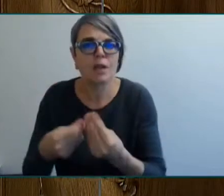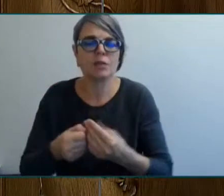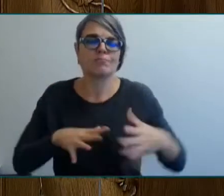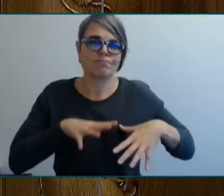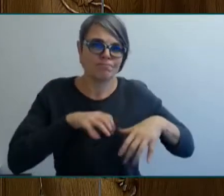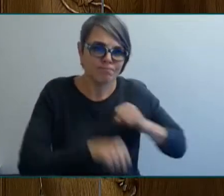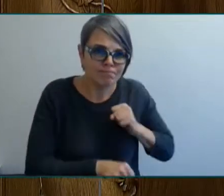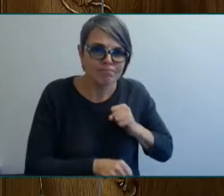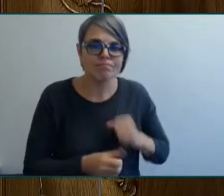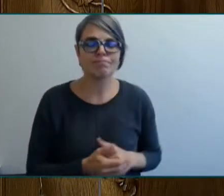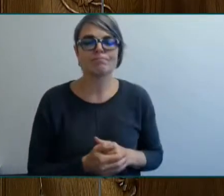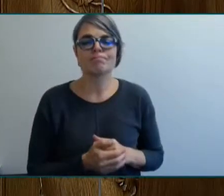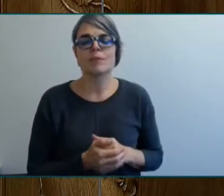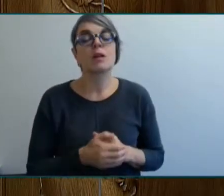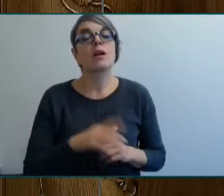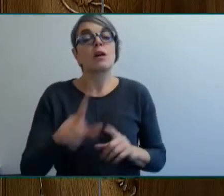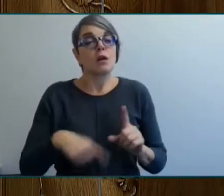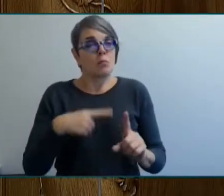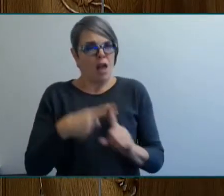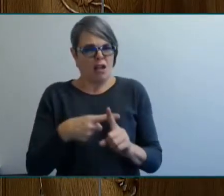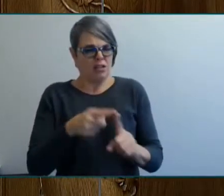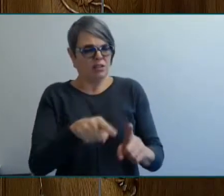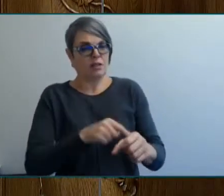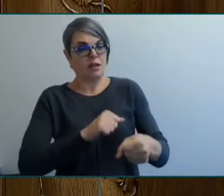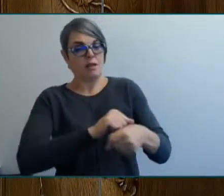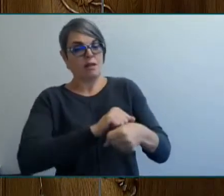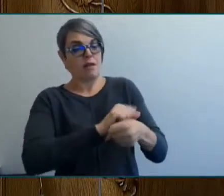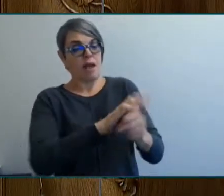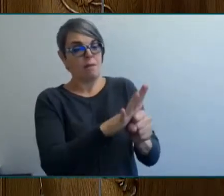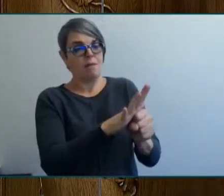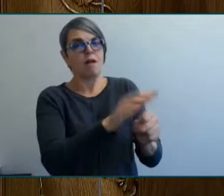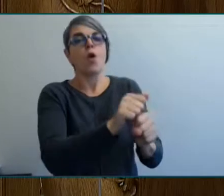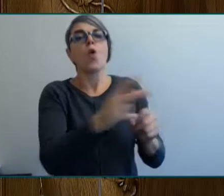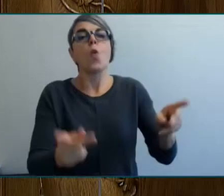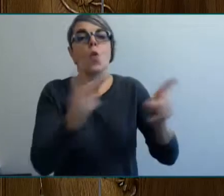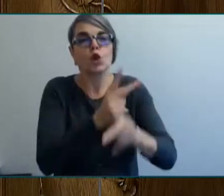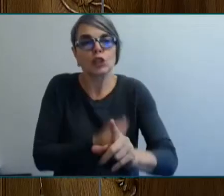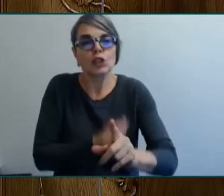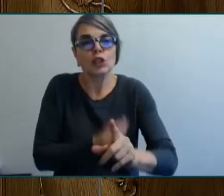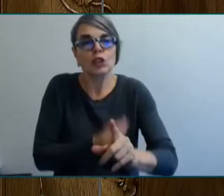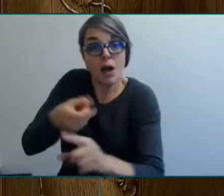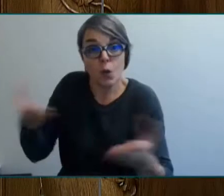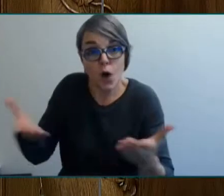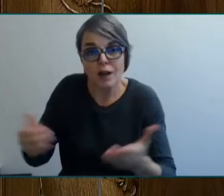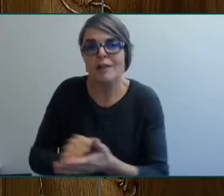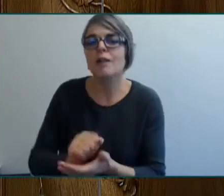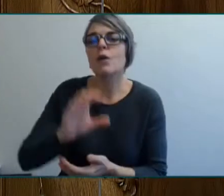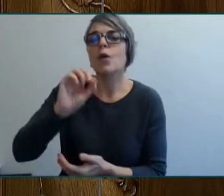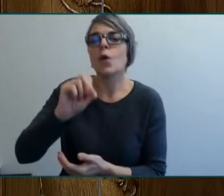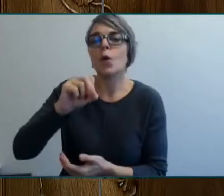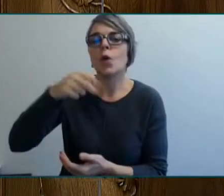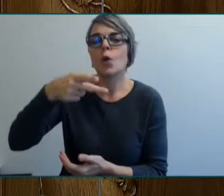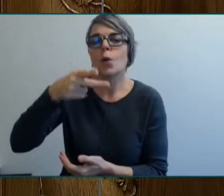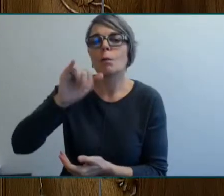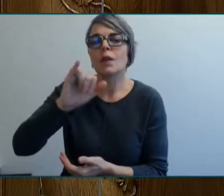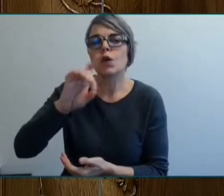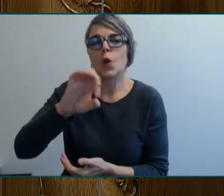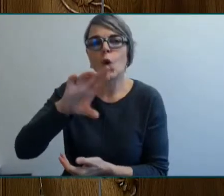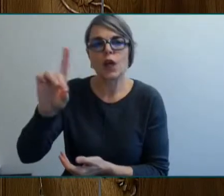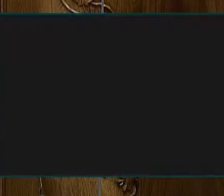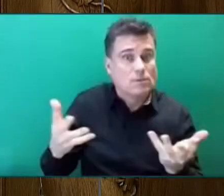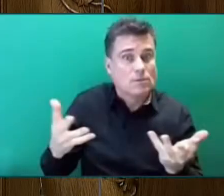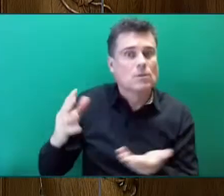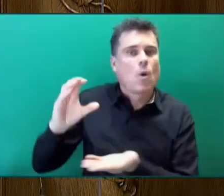health emergency that is the opioid crisis. We mourn those we have lost to an increasingly toxic drug